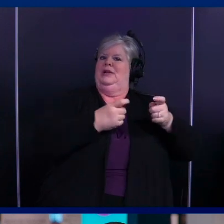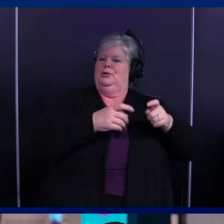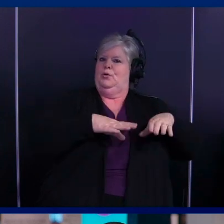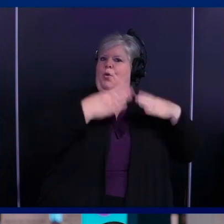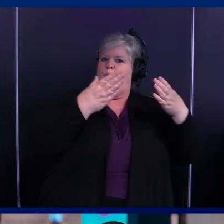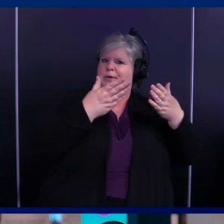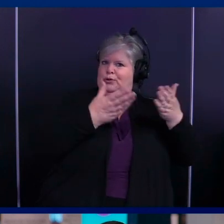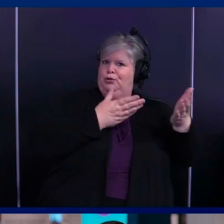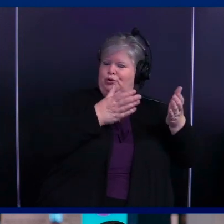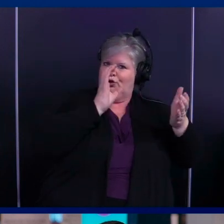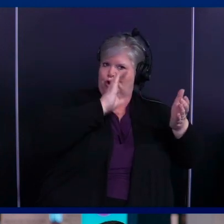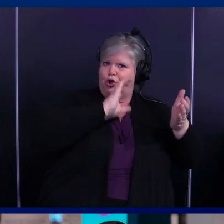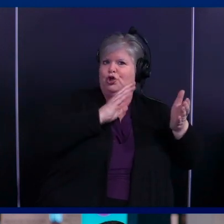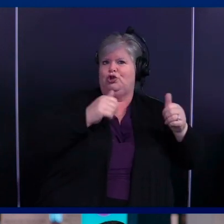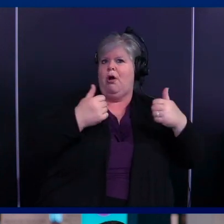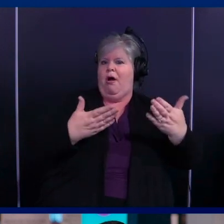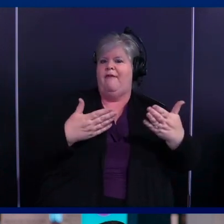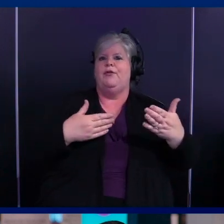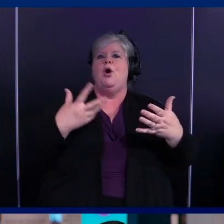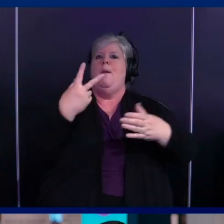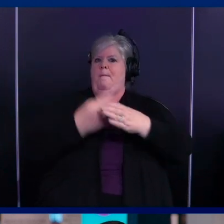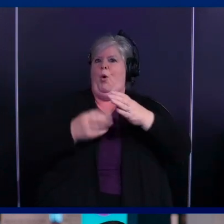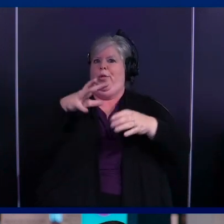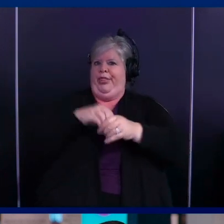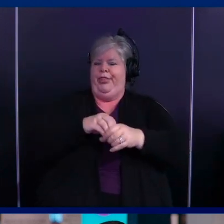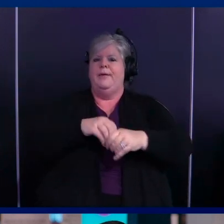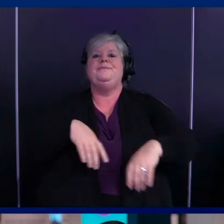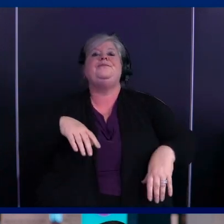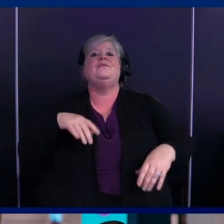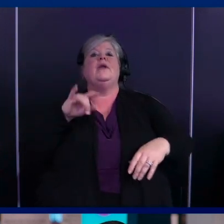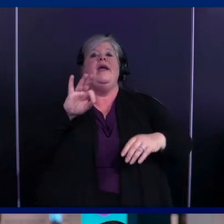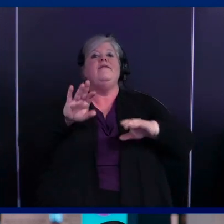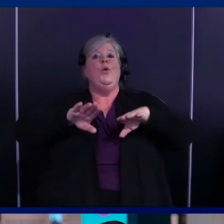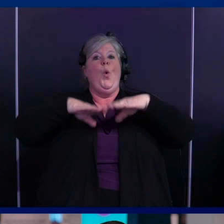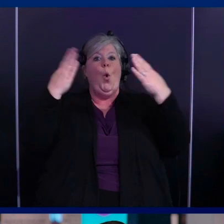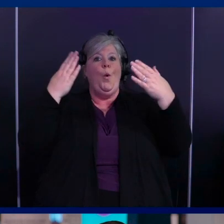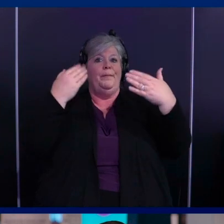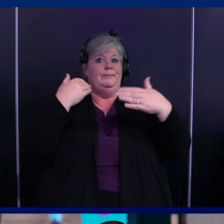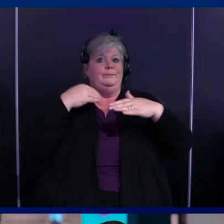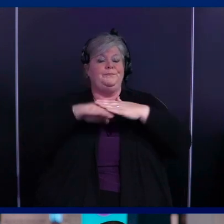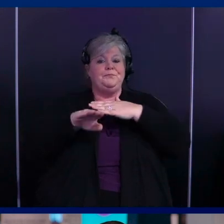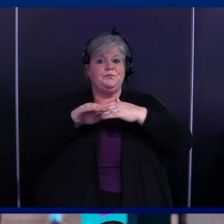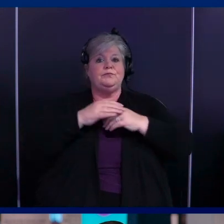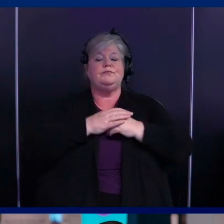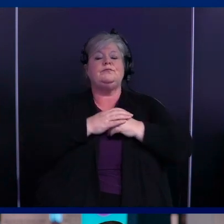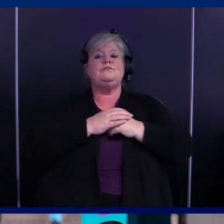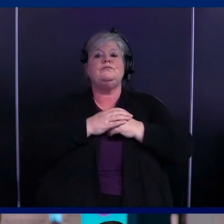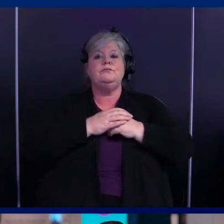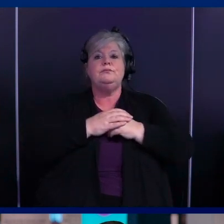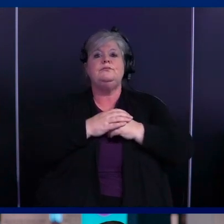in, and if you go to the very top level,